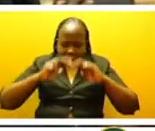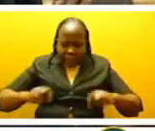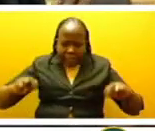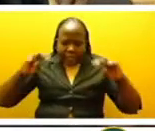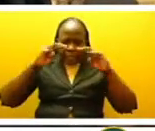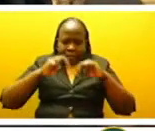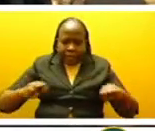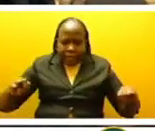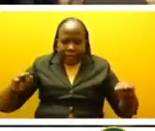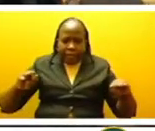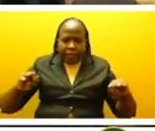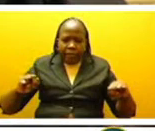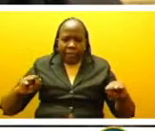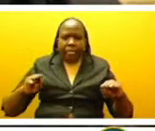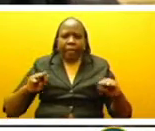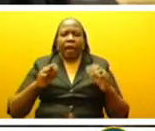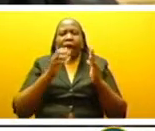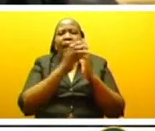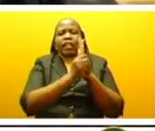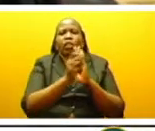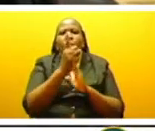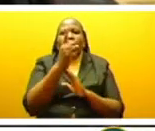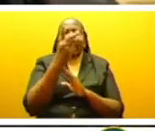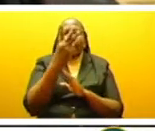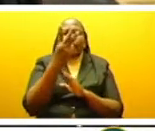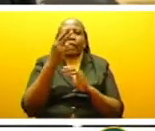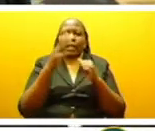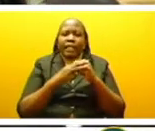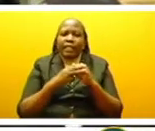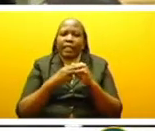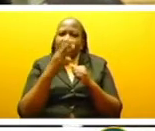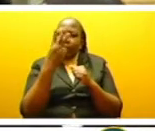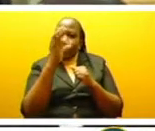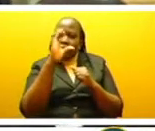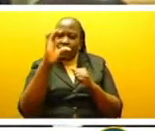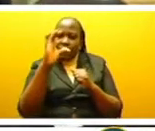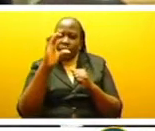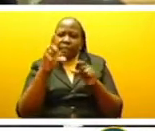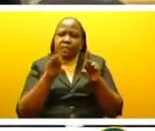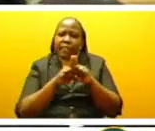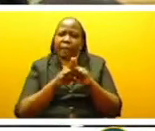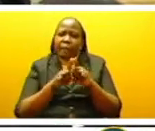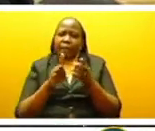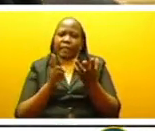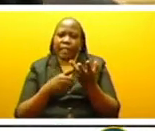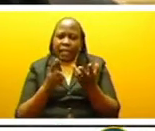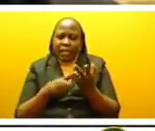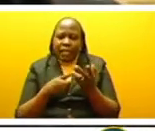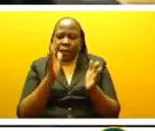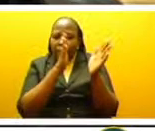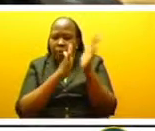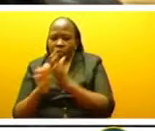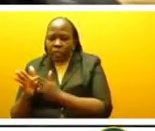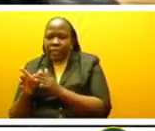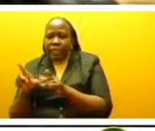3C speaks to a verification and tallying process that then engages the